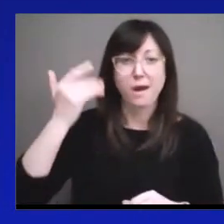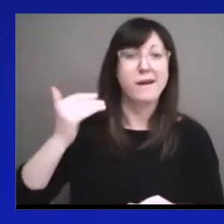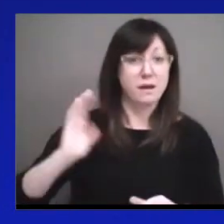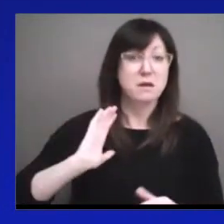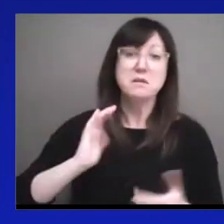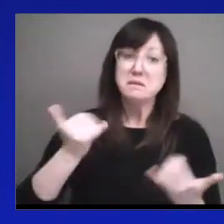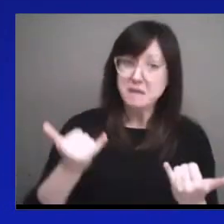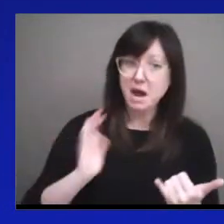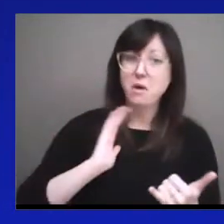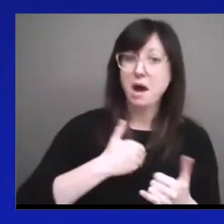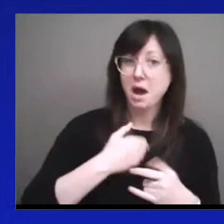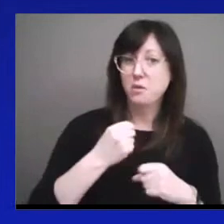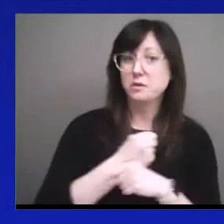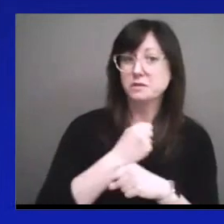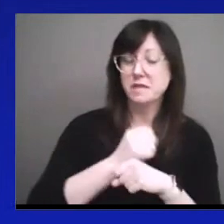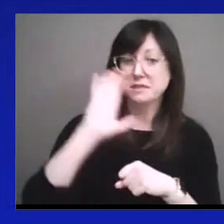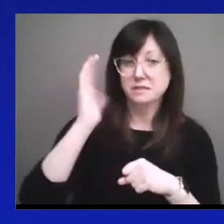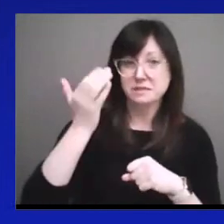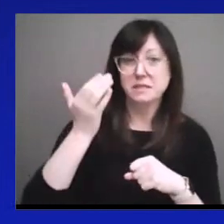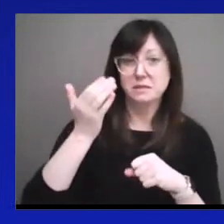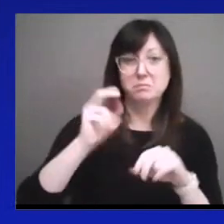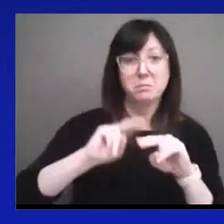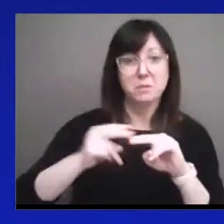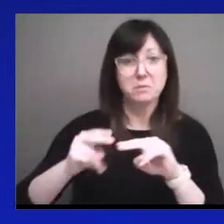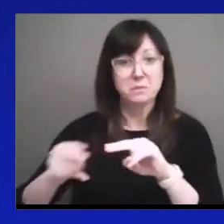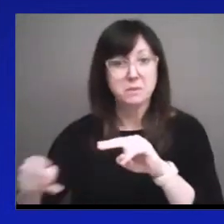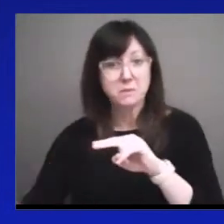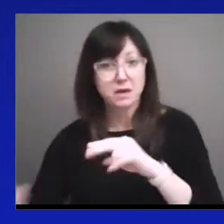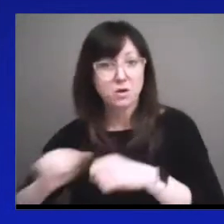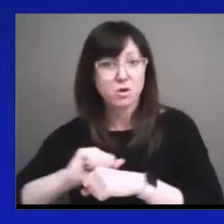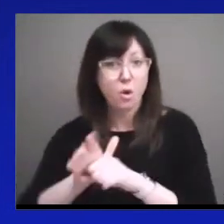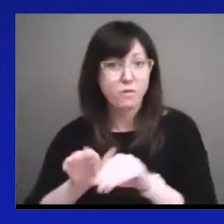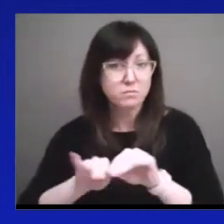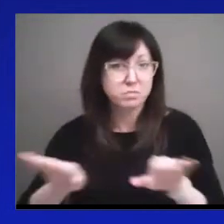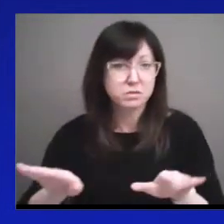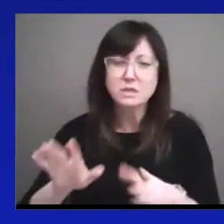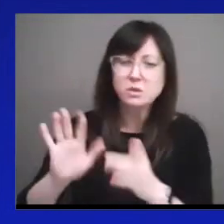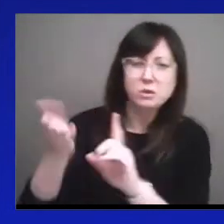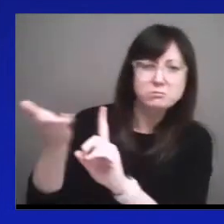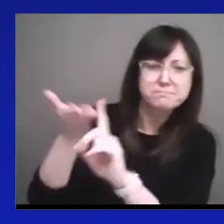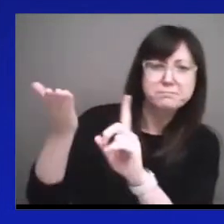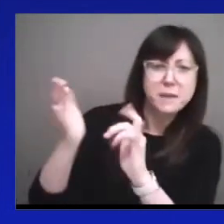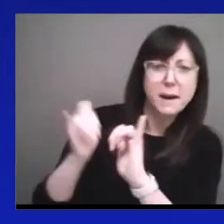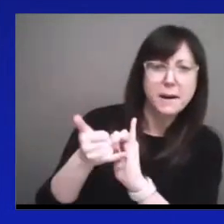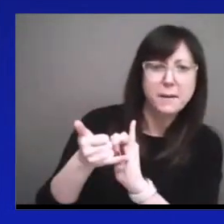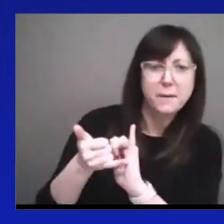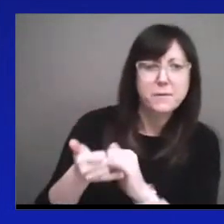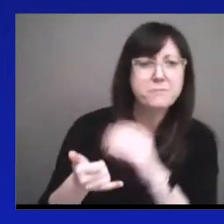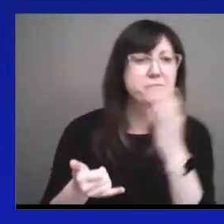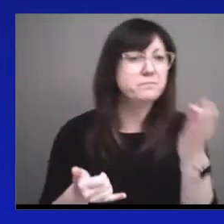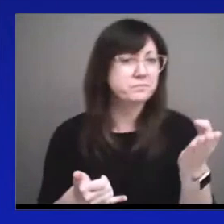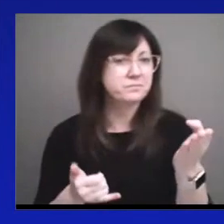down in Ottawa? So what are your arguments? Can you tell us? Well, I'll start.